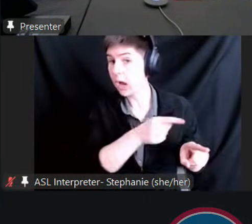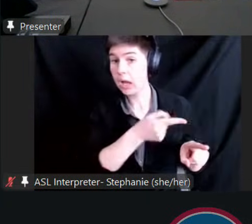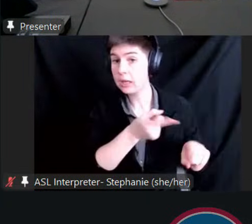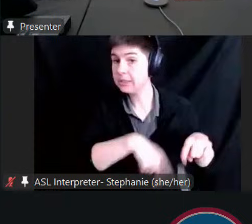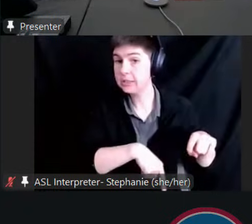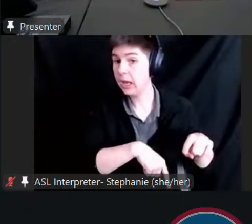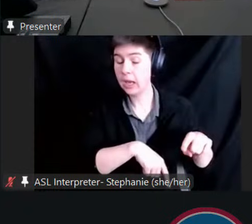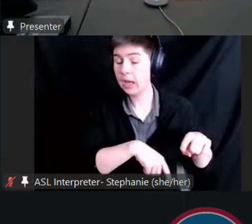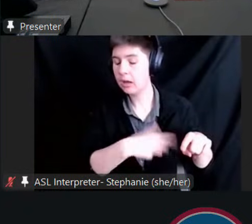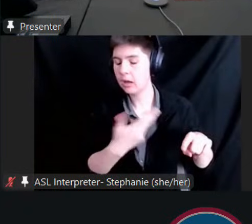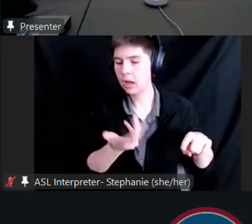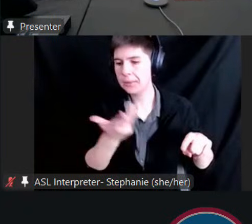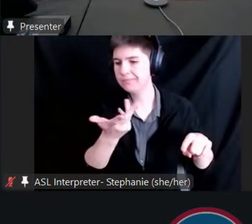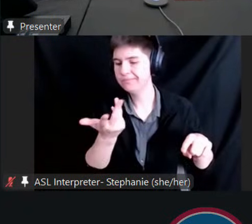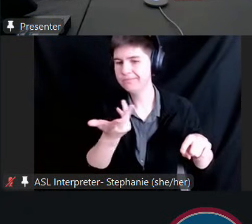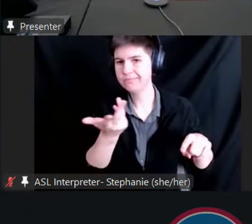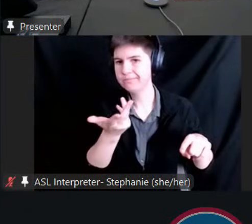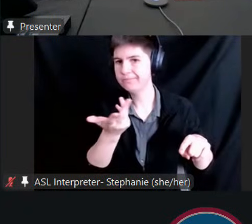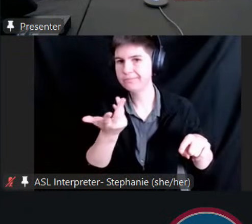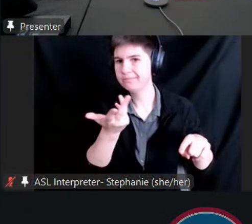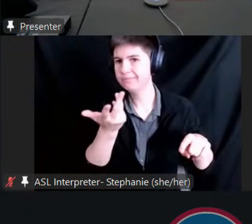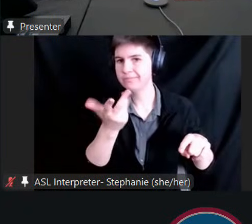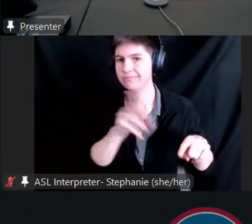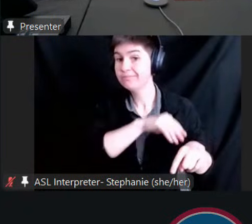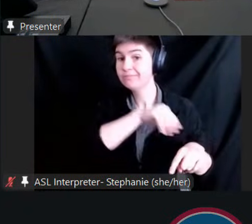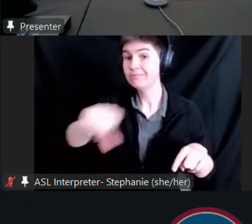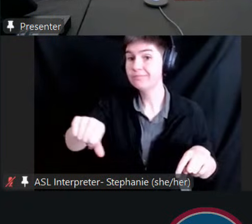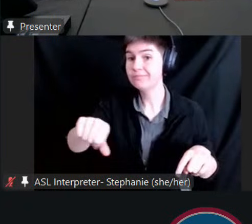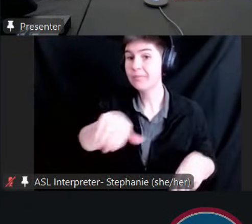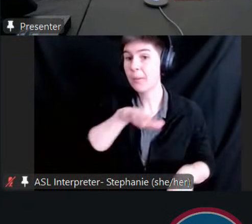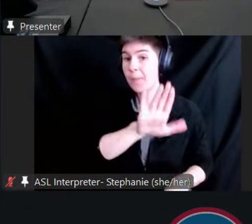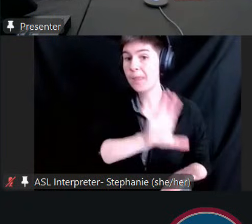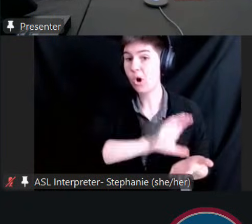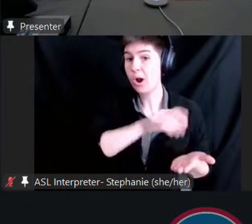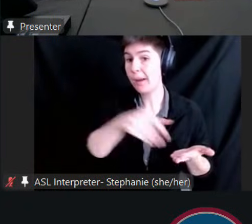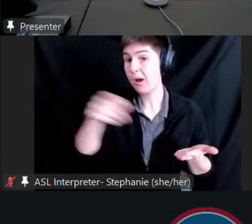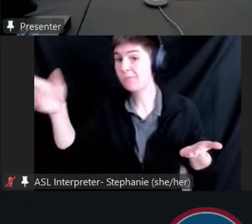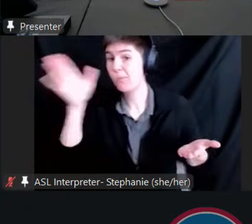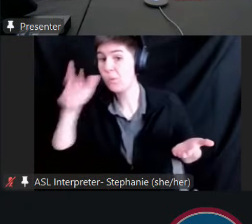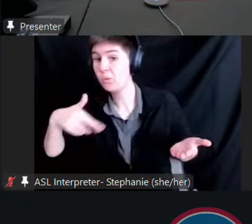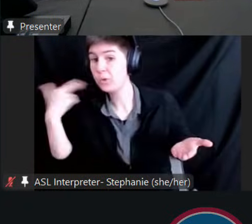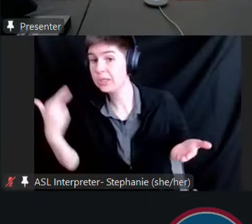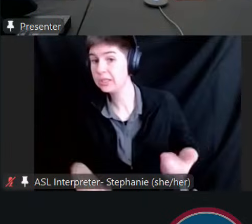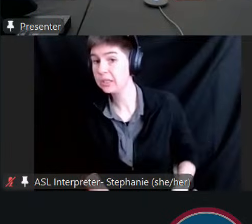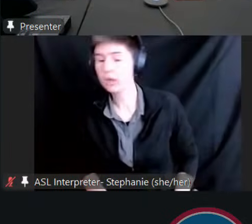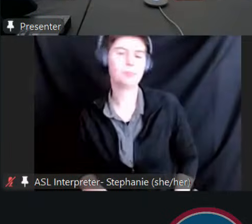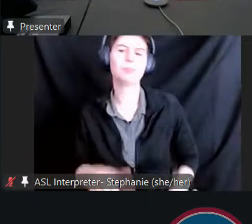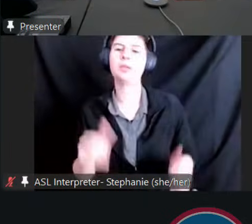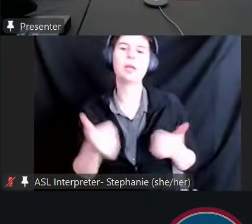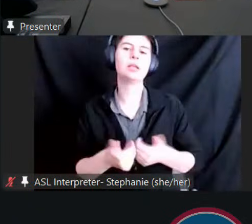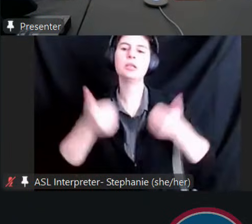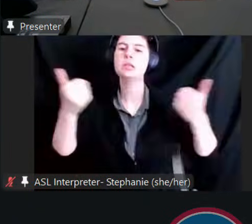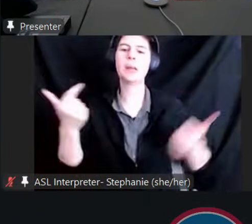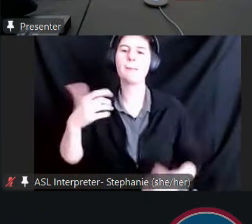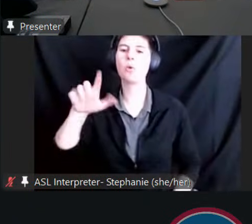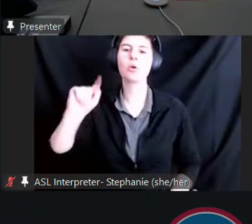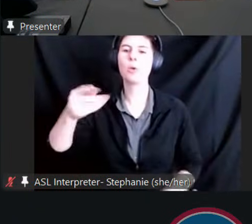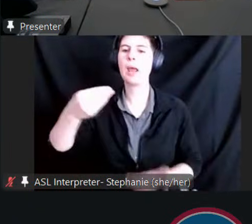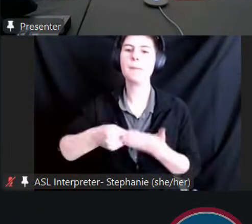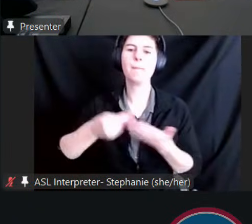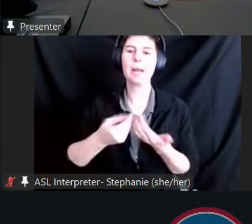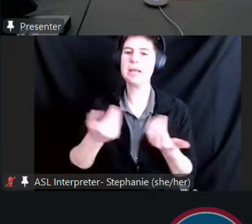their side with CTA? No, that's a separate grant funded pool of money.